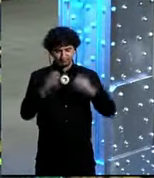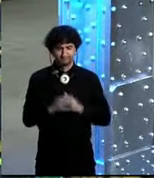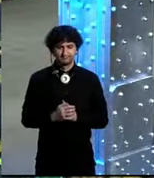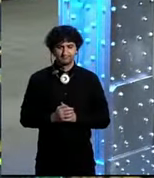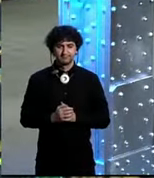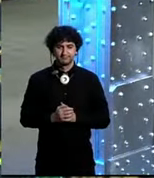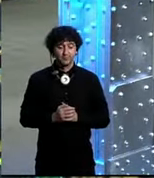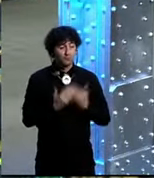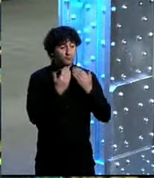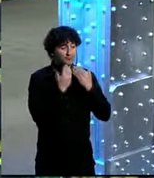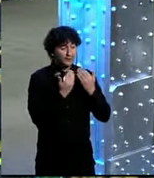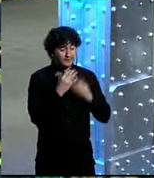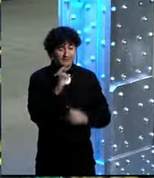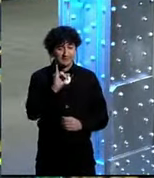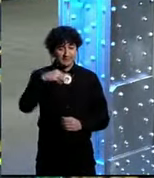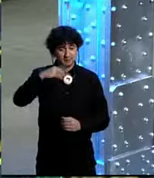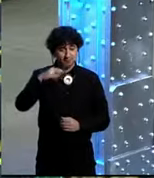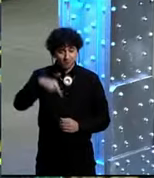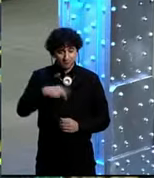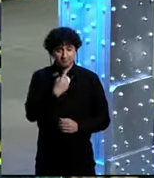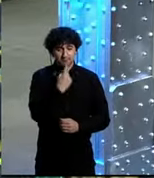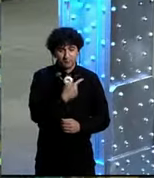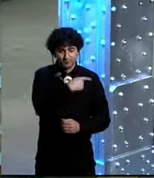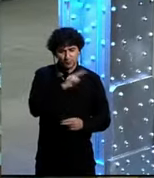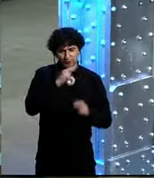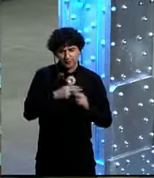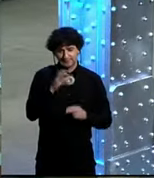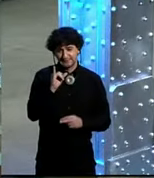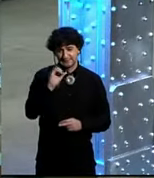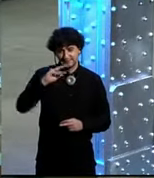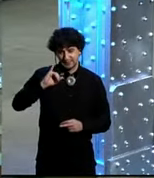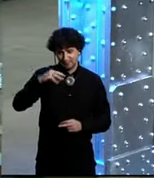Así que muchas gracias, Simón. Simón me dijo que su nombre se pronuncia Simón.